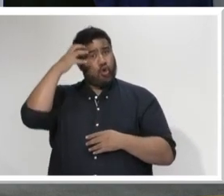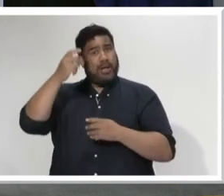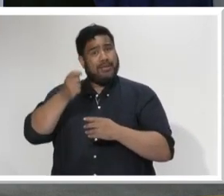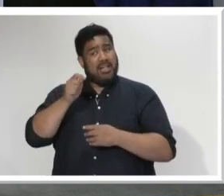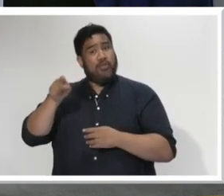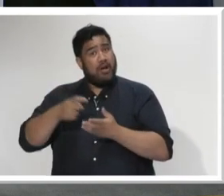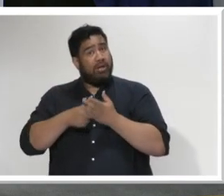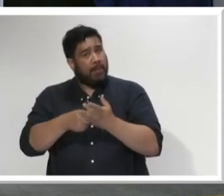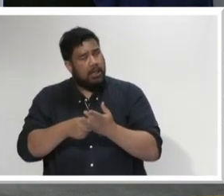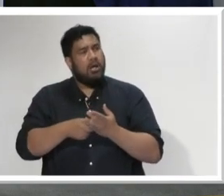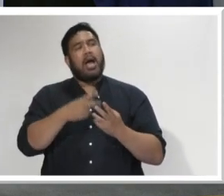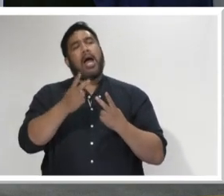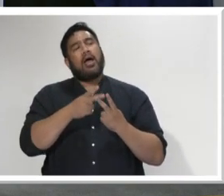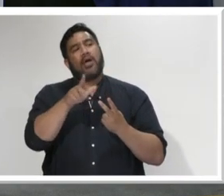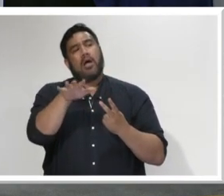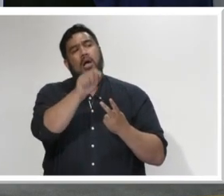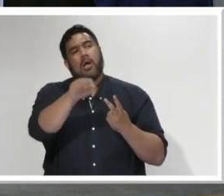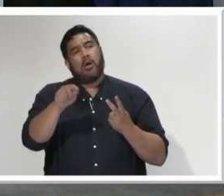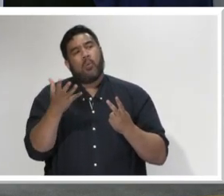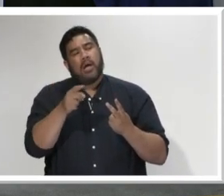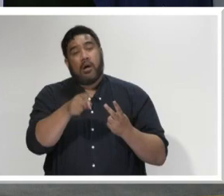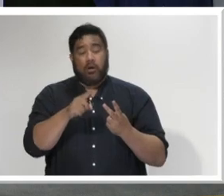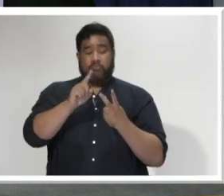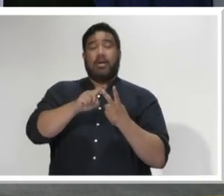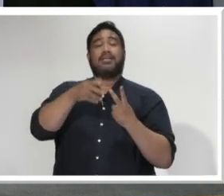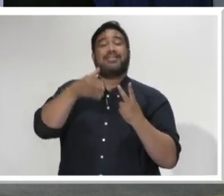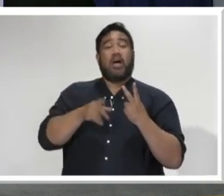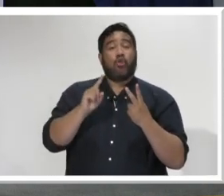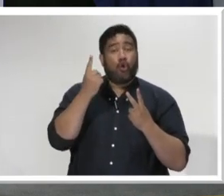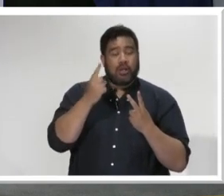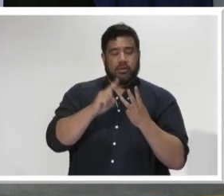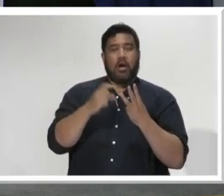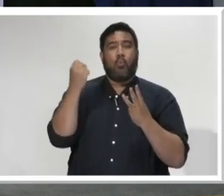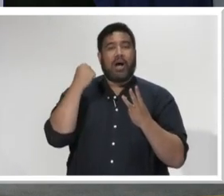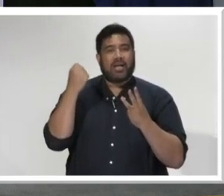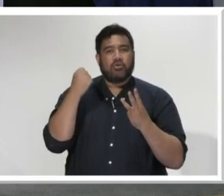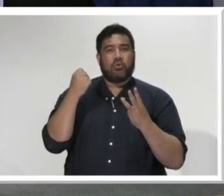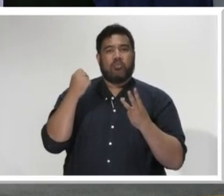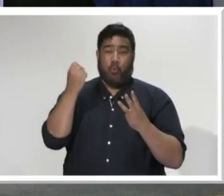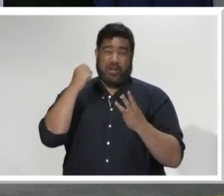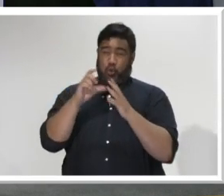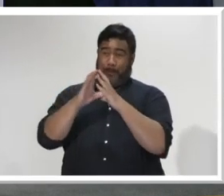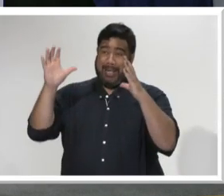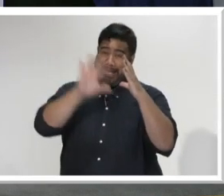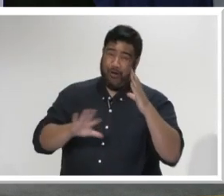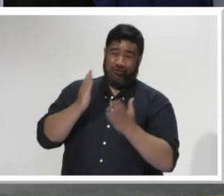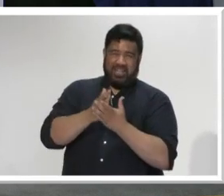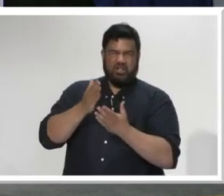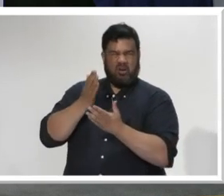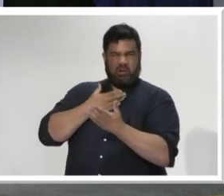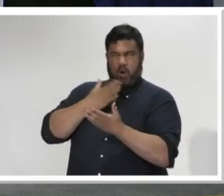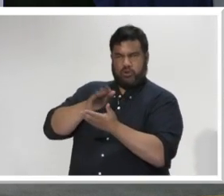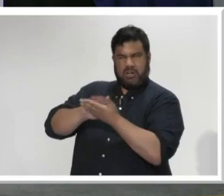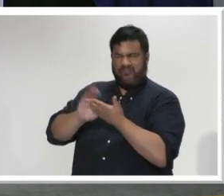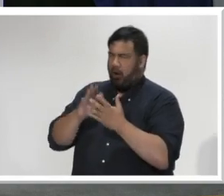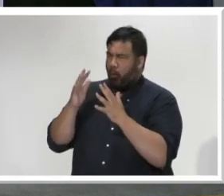being looked at? There were 3 other locations. One was South Auckland, one was Waikato, but that's quite big, so I'm just seeking more information there, and